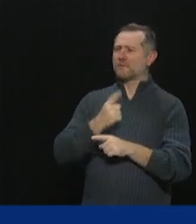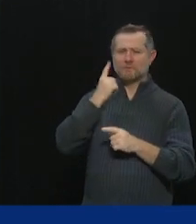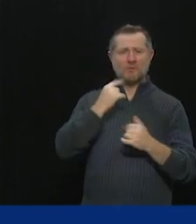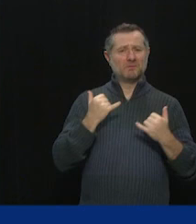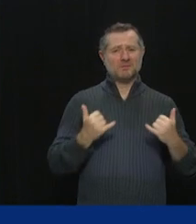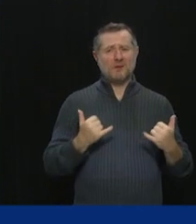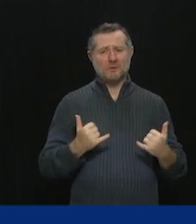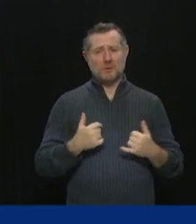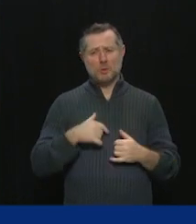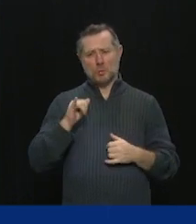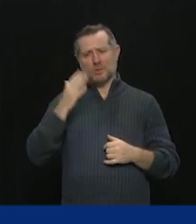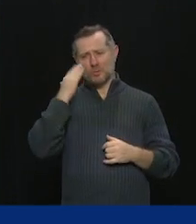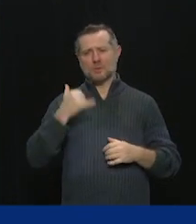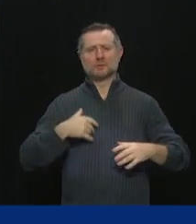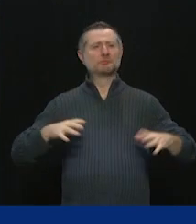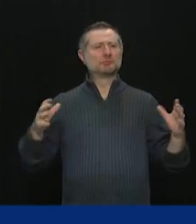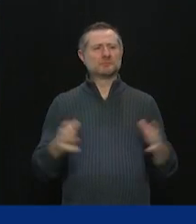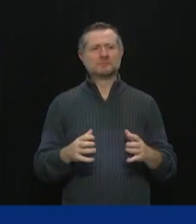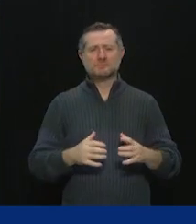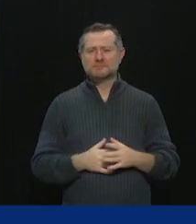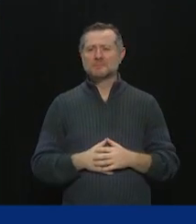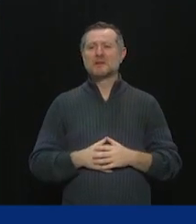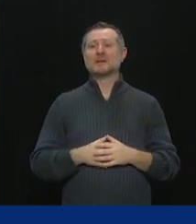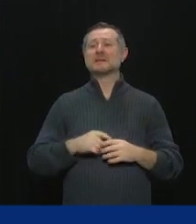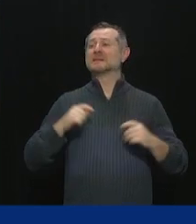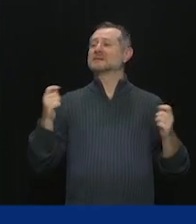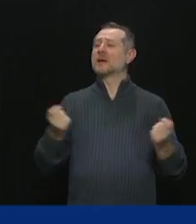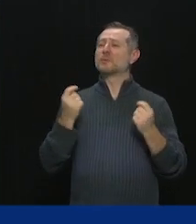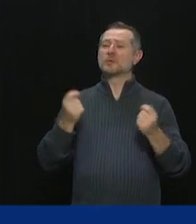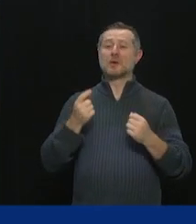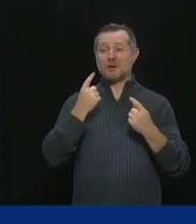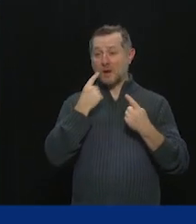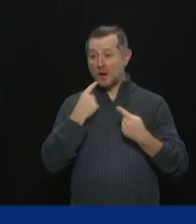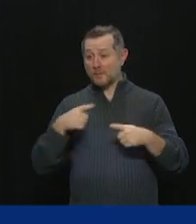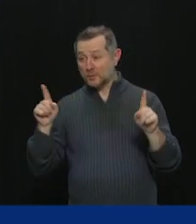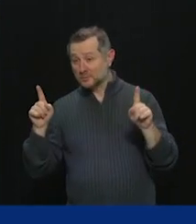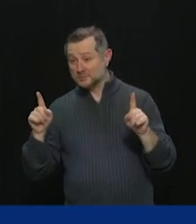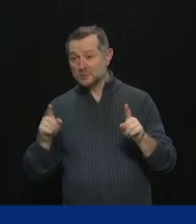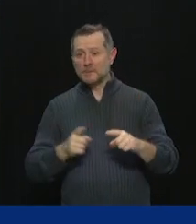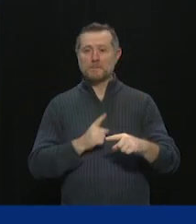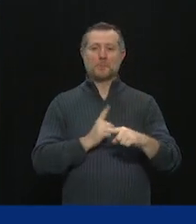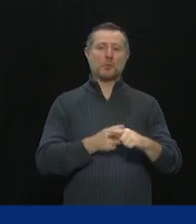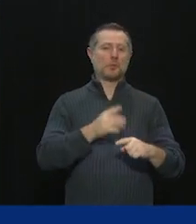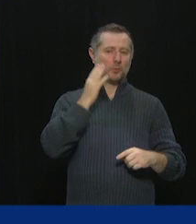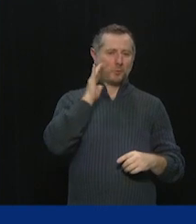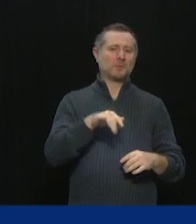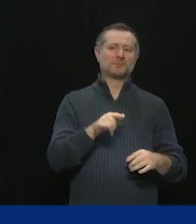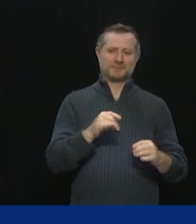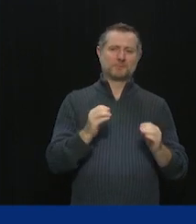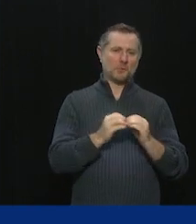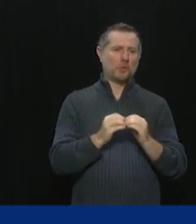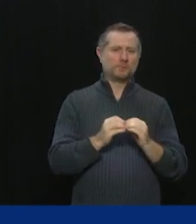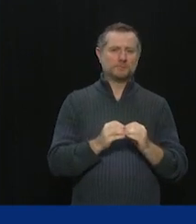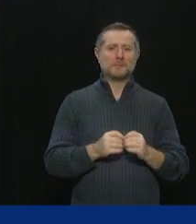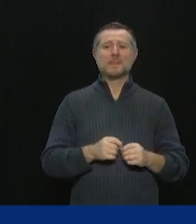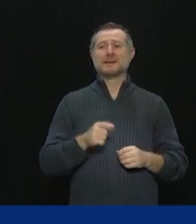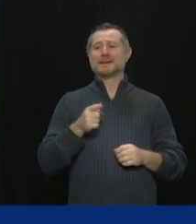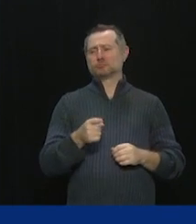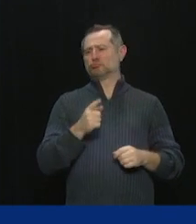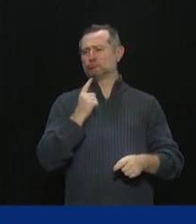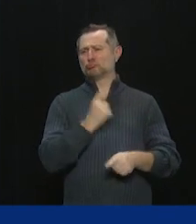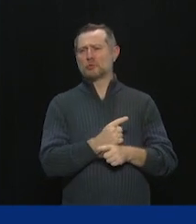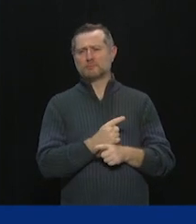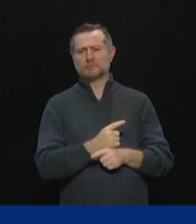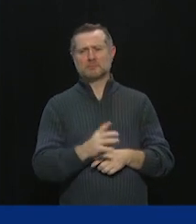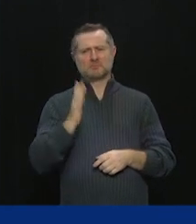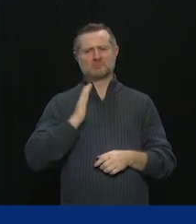we gather here, to celebrate what the accomplishments, but also know that our work is unfinished? So, Samuel, you hit it right back then, and we're going to continue to live